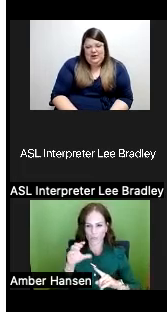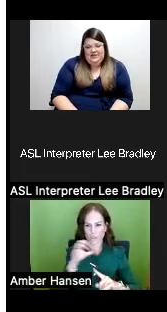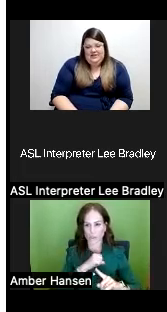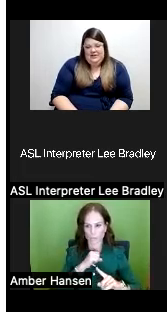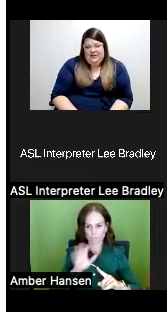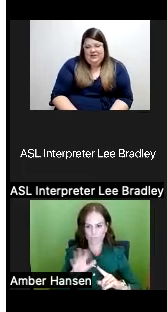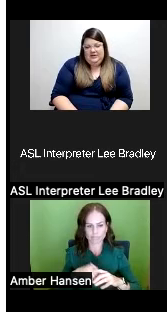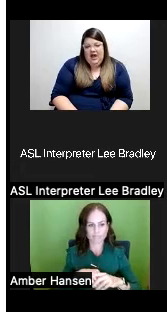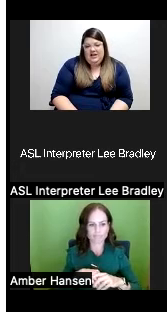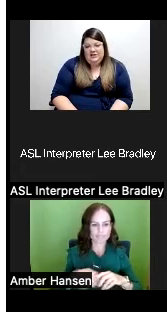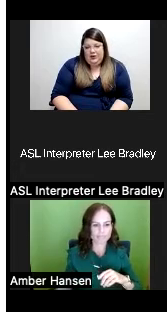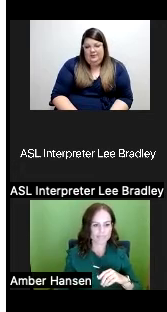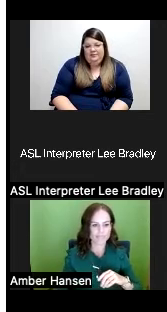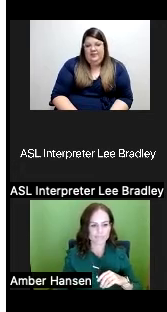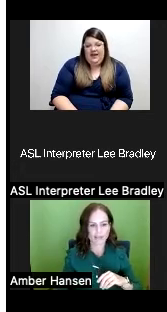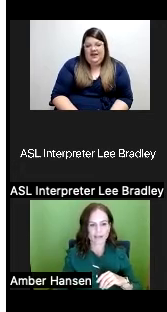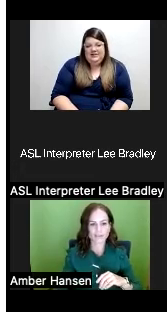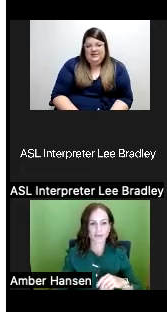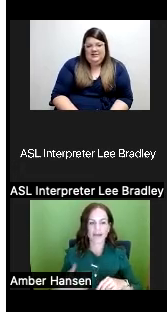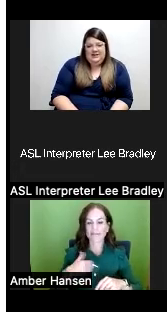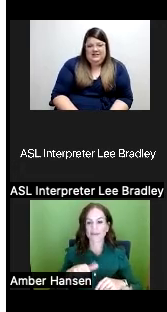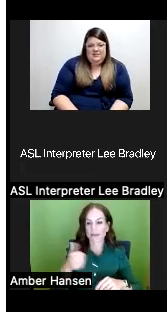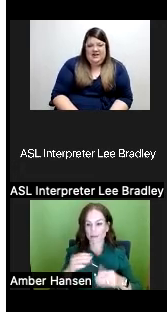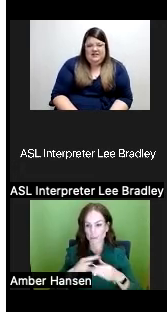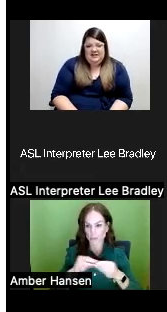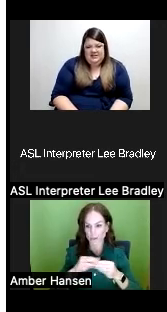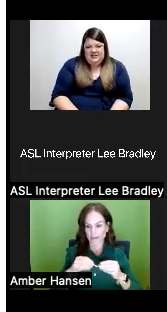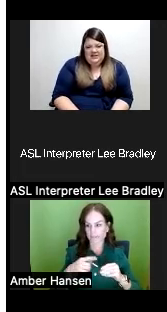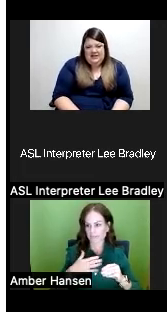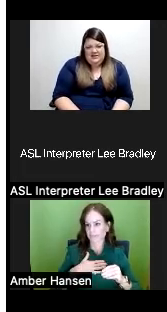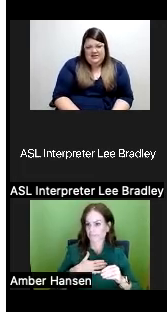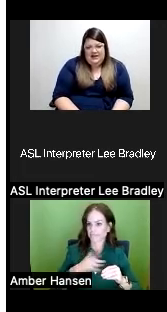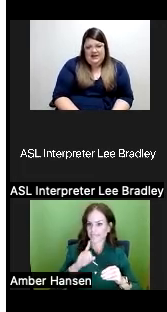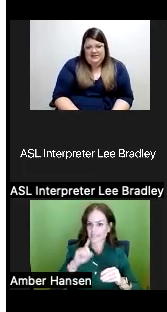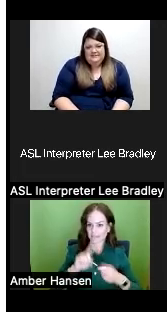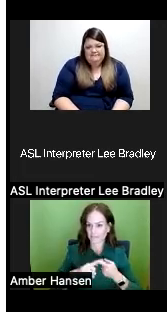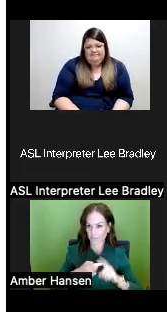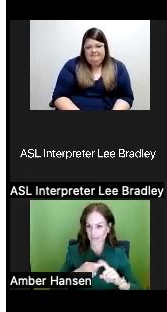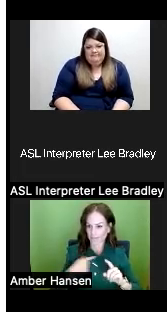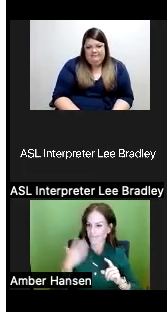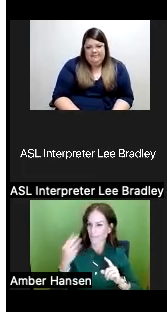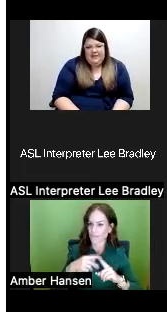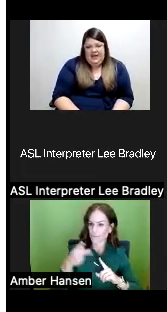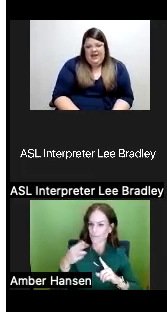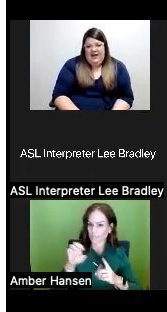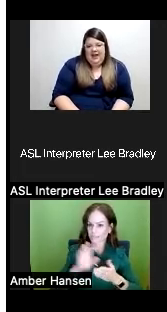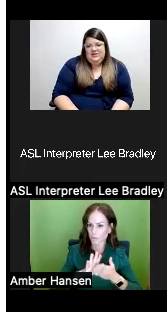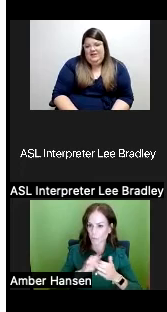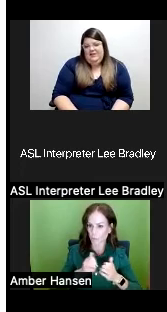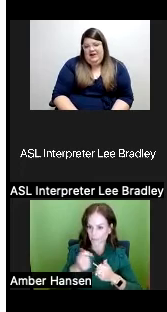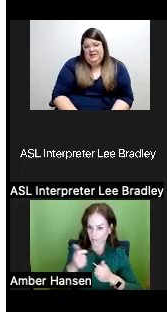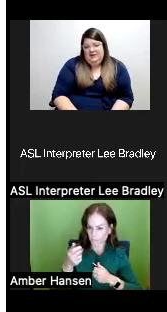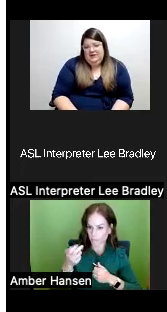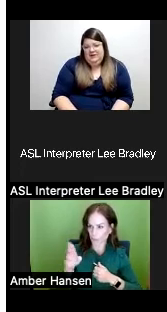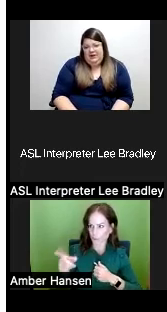really important to not assume that it's as clear as it is, as you think it is. I also